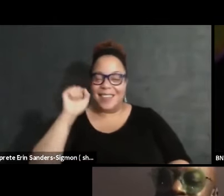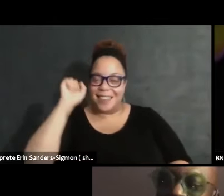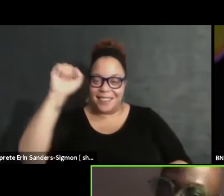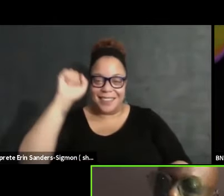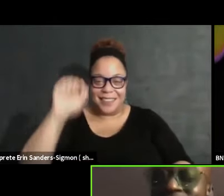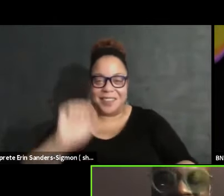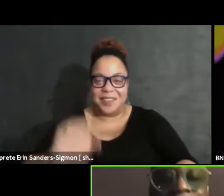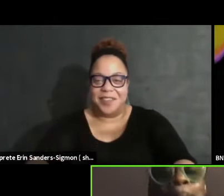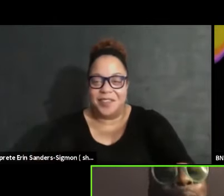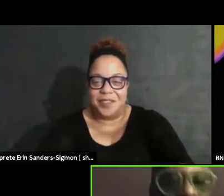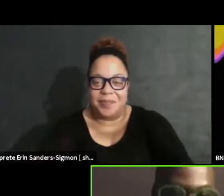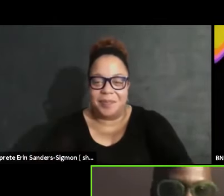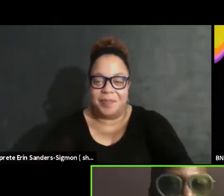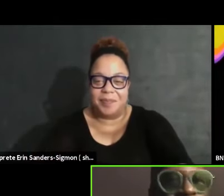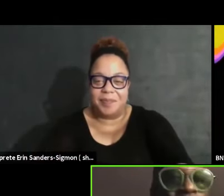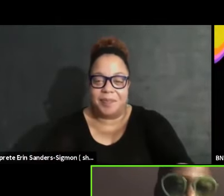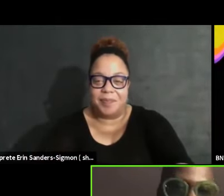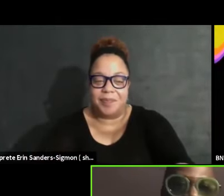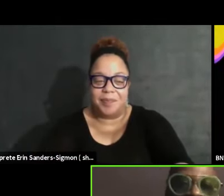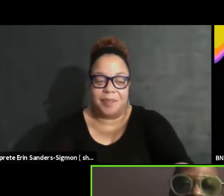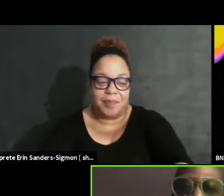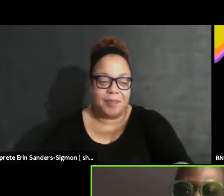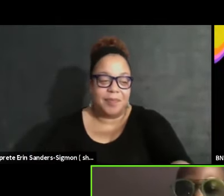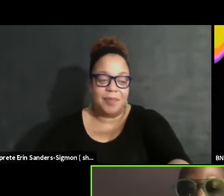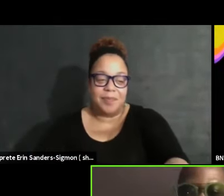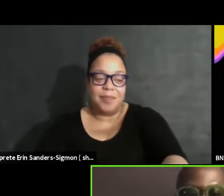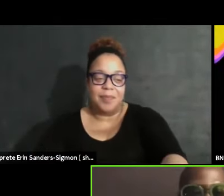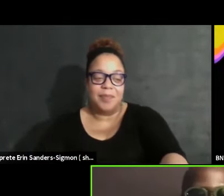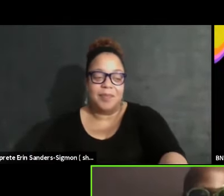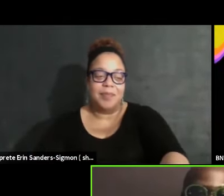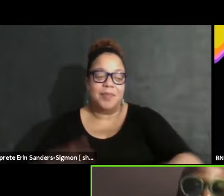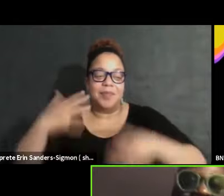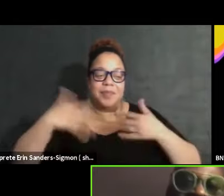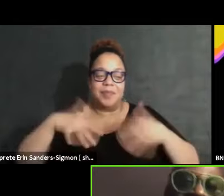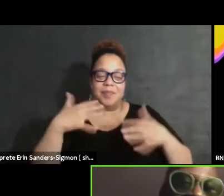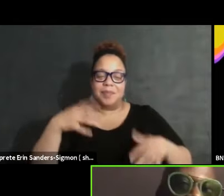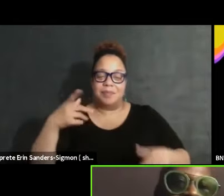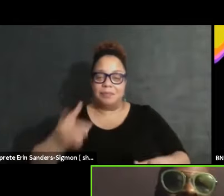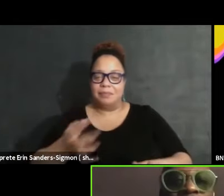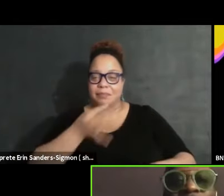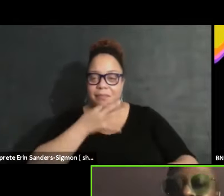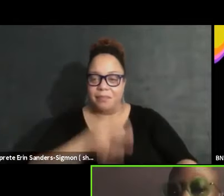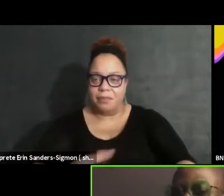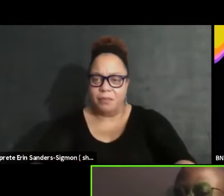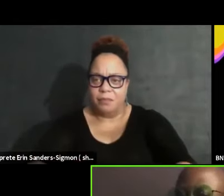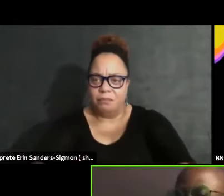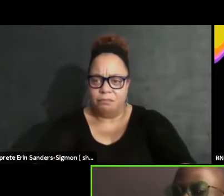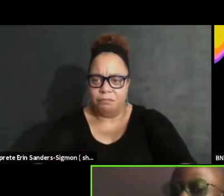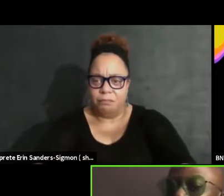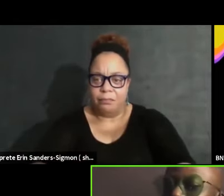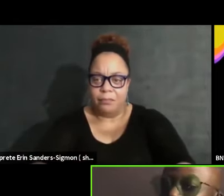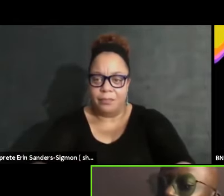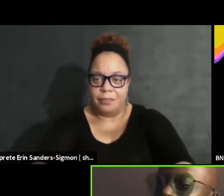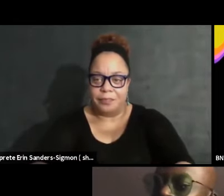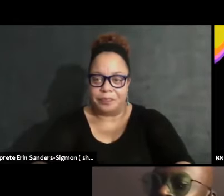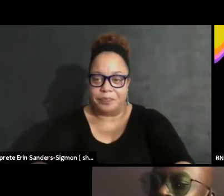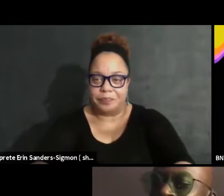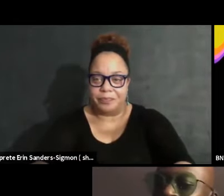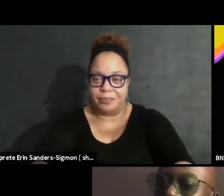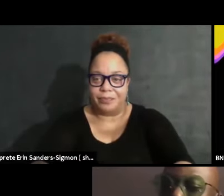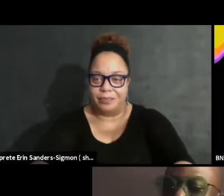Responding beautifully to that beautiful poem out of Miami Gardens. Shout out Miami Gardens, shout out